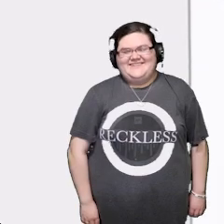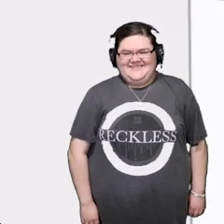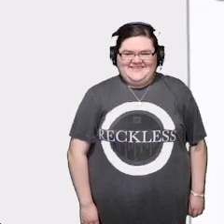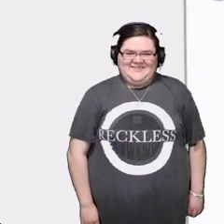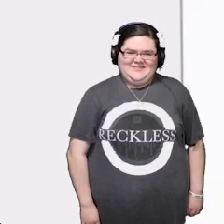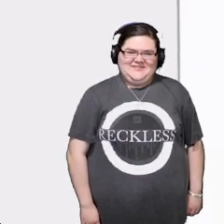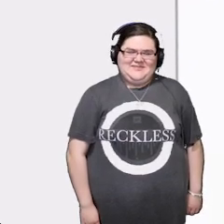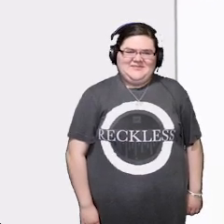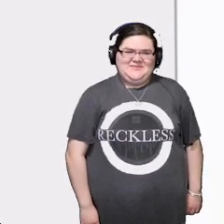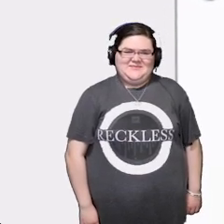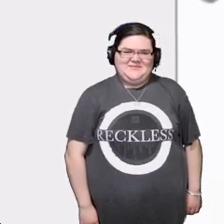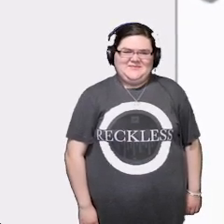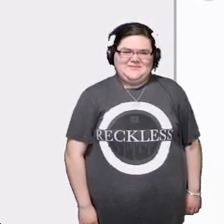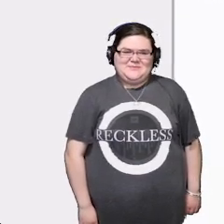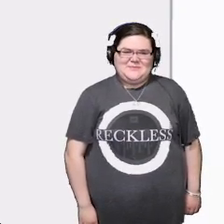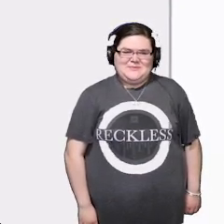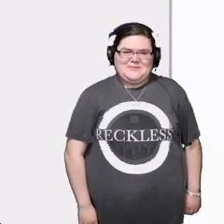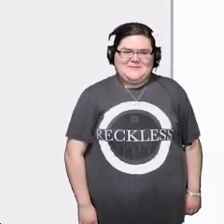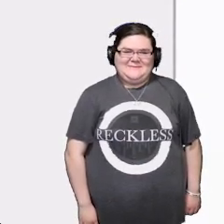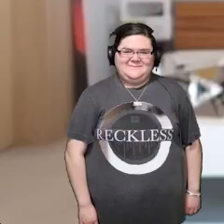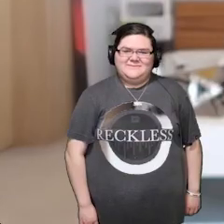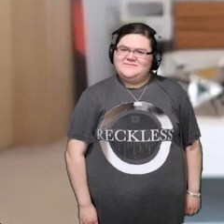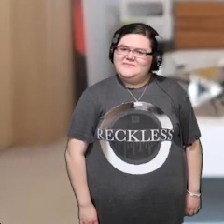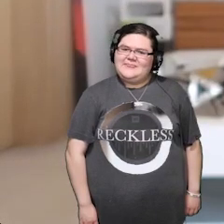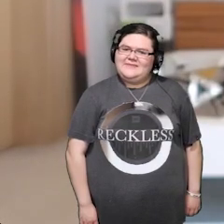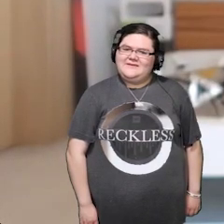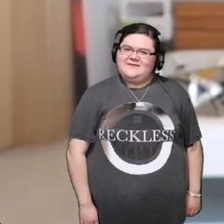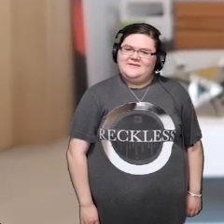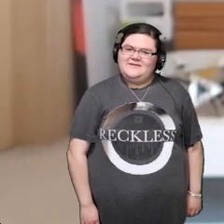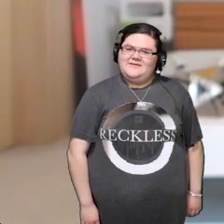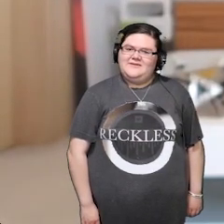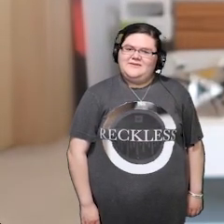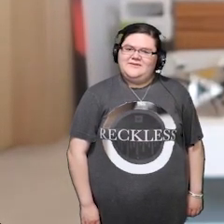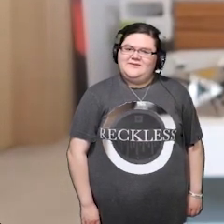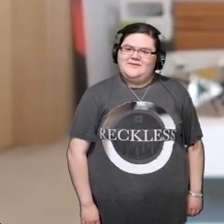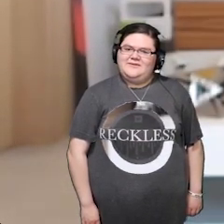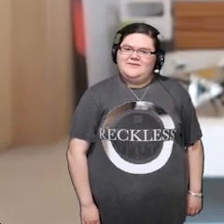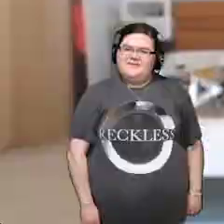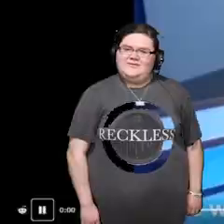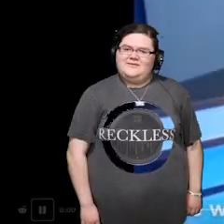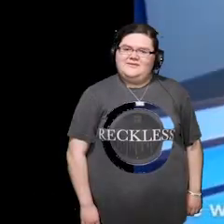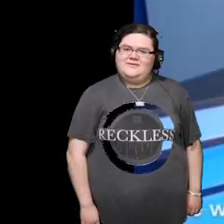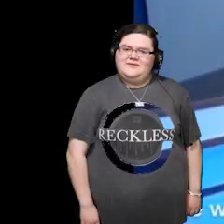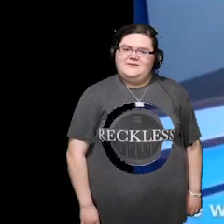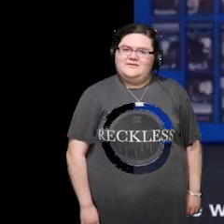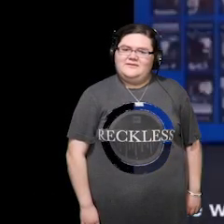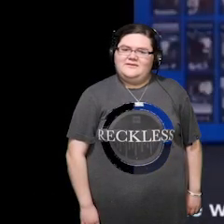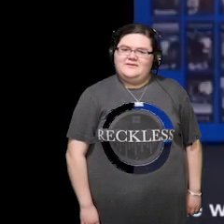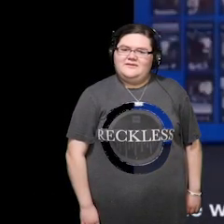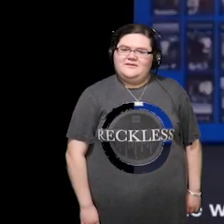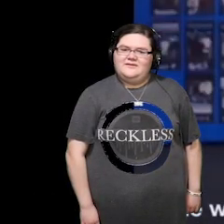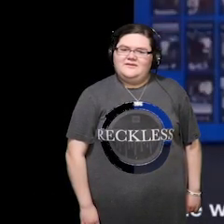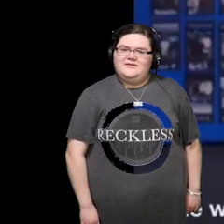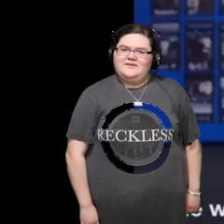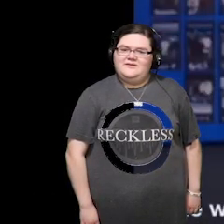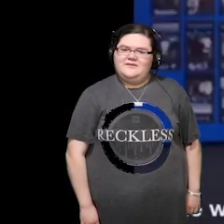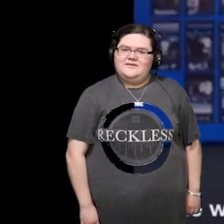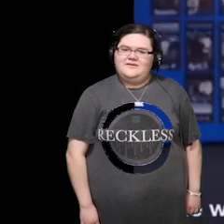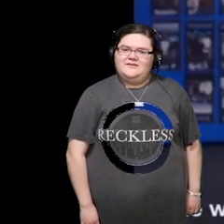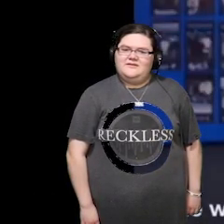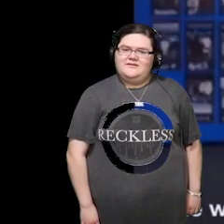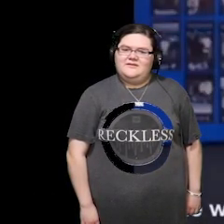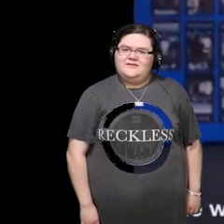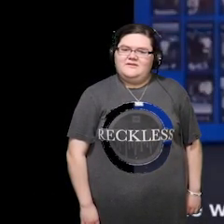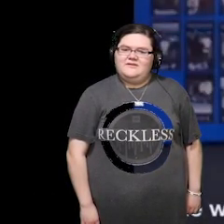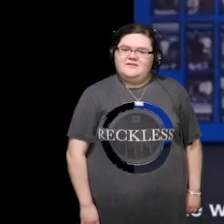it. 6ix9ine thinks Trippy is shit. JJ has to see it. What was this? Right. Trippy's album is, we're signed